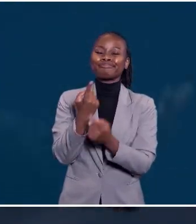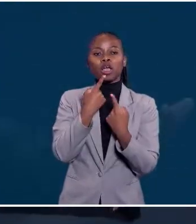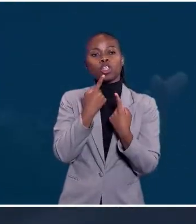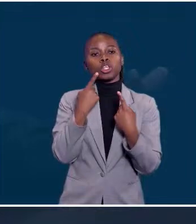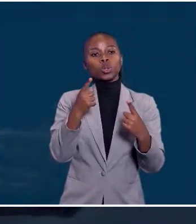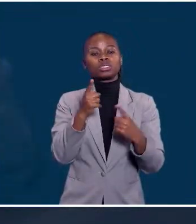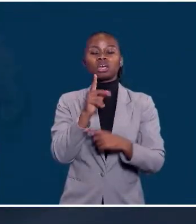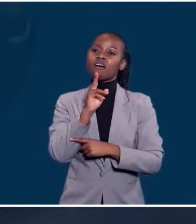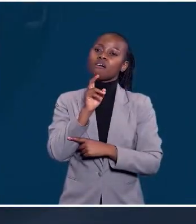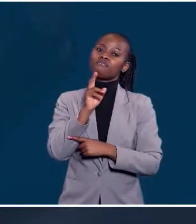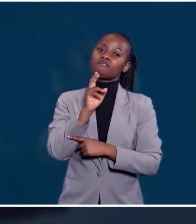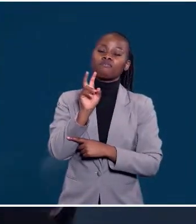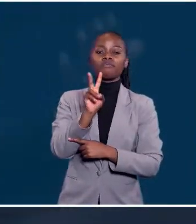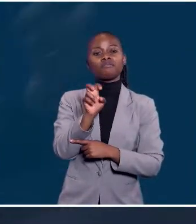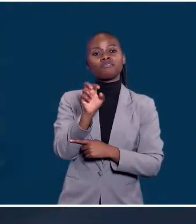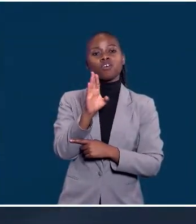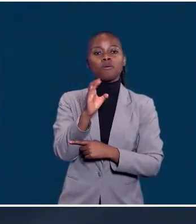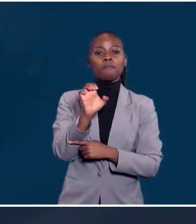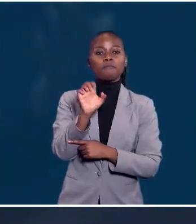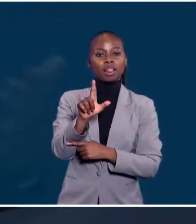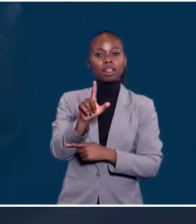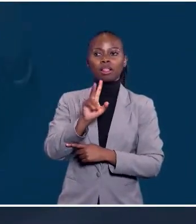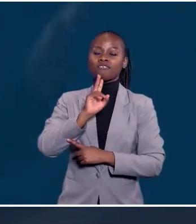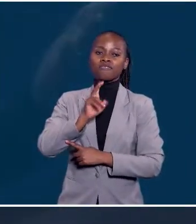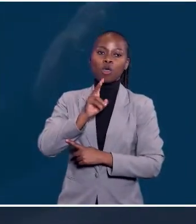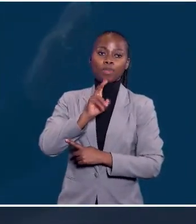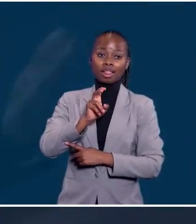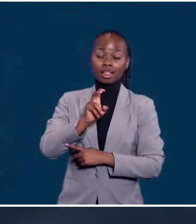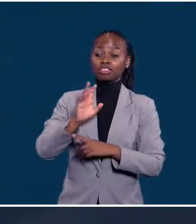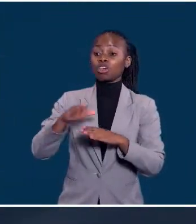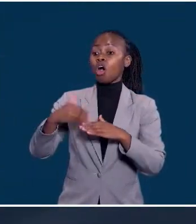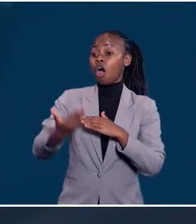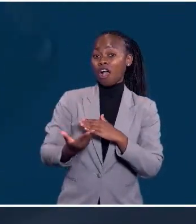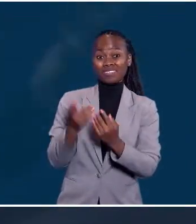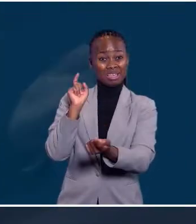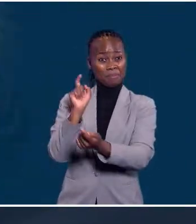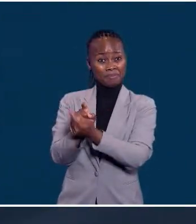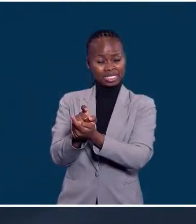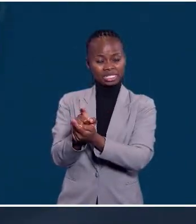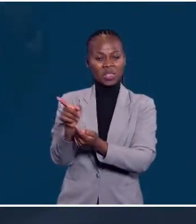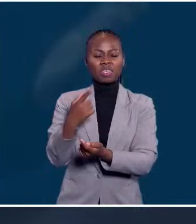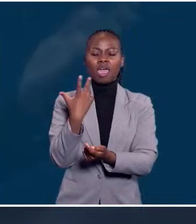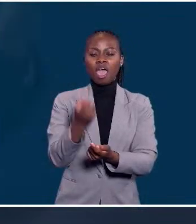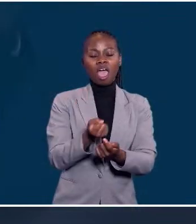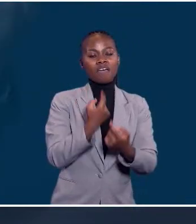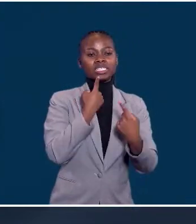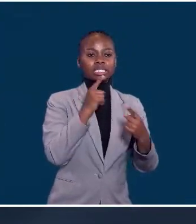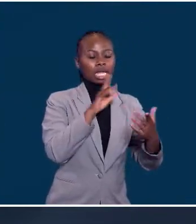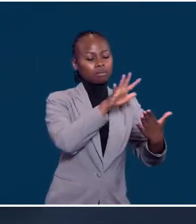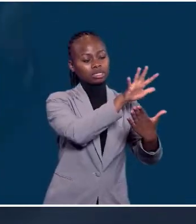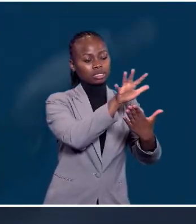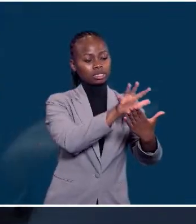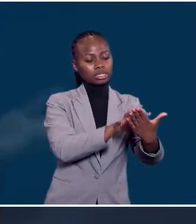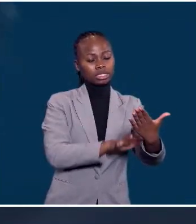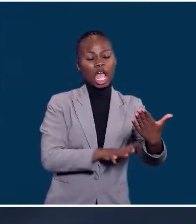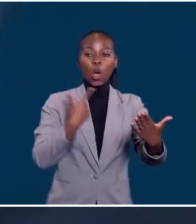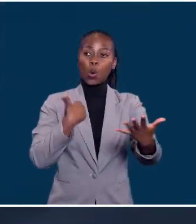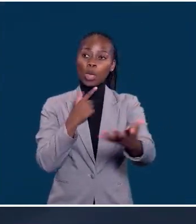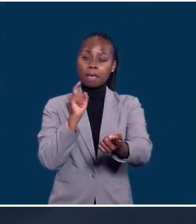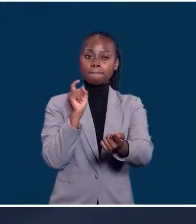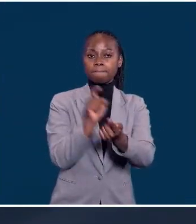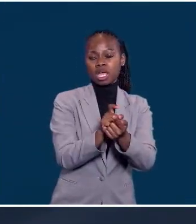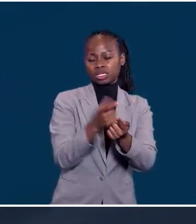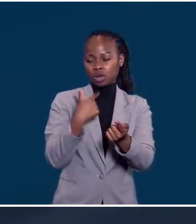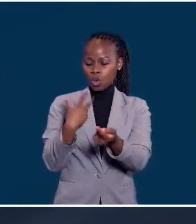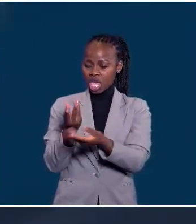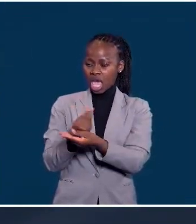they have met, they meet, and they will come with a statement that said, we met and exchanged views about issues